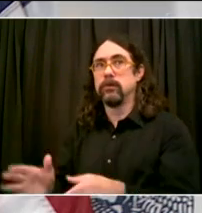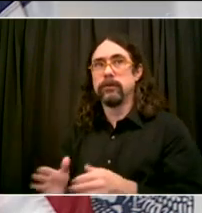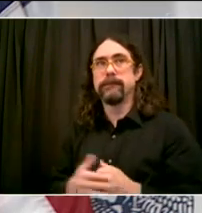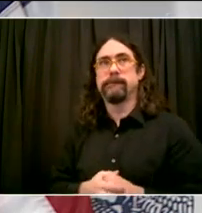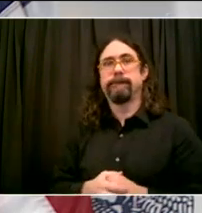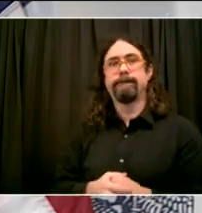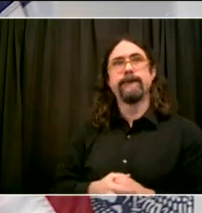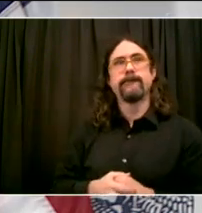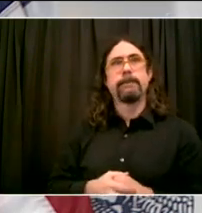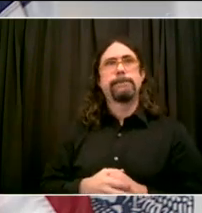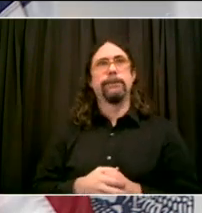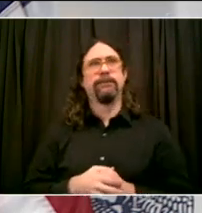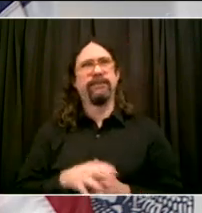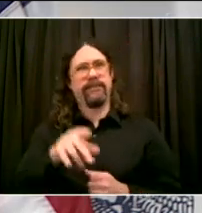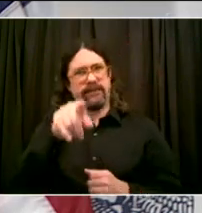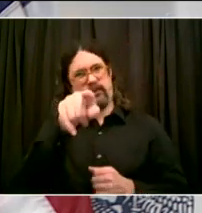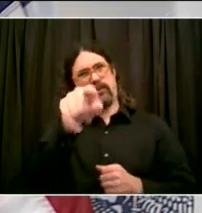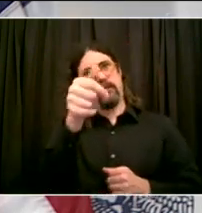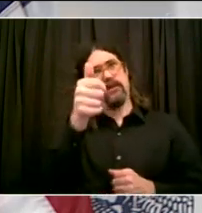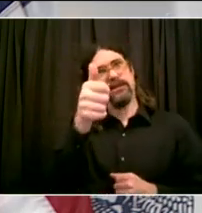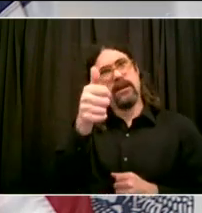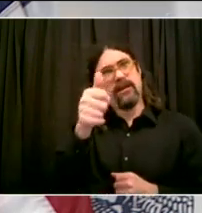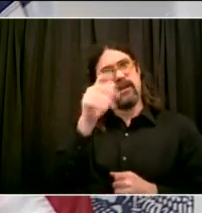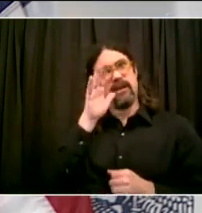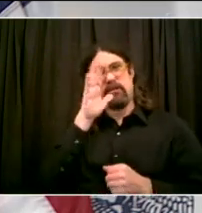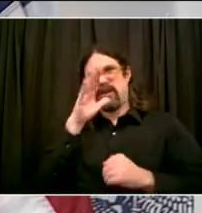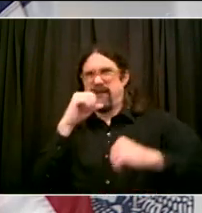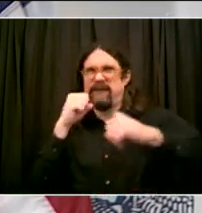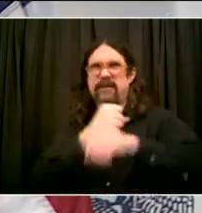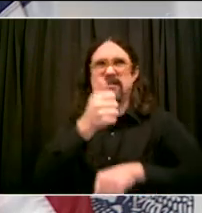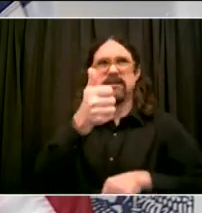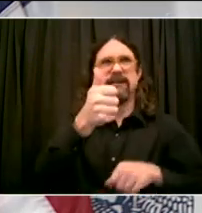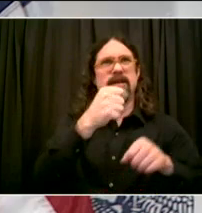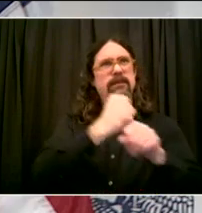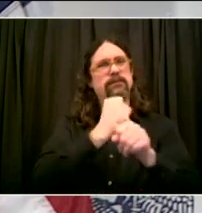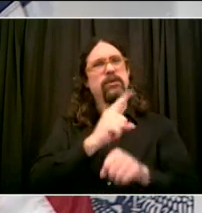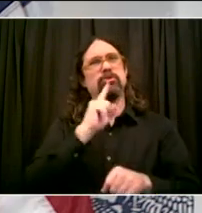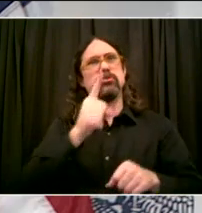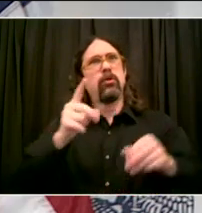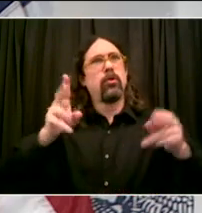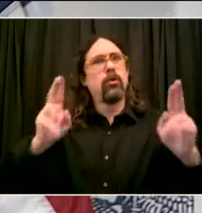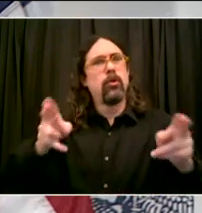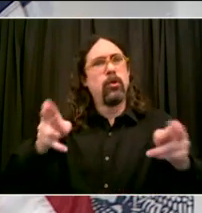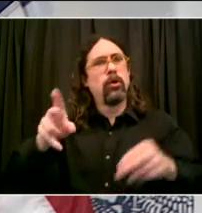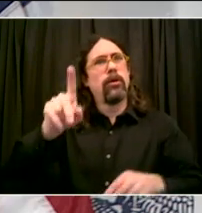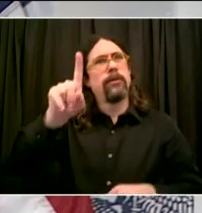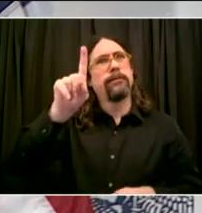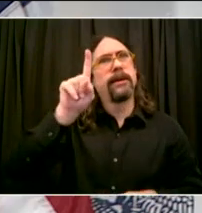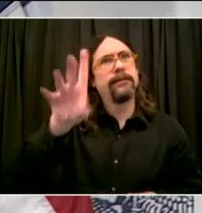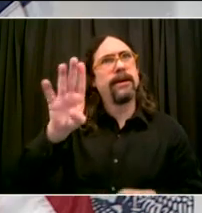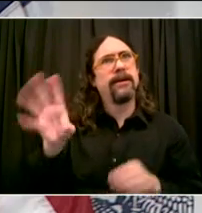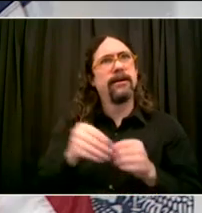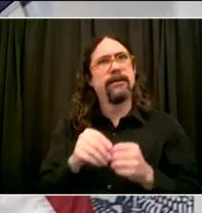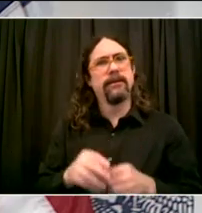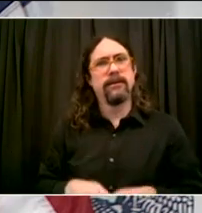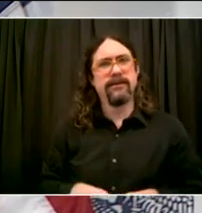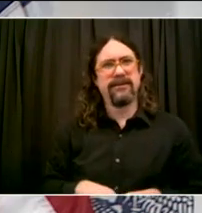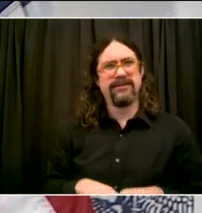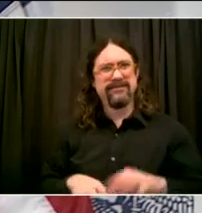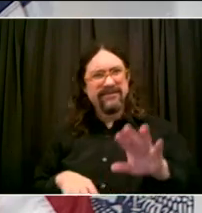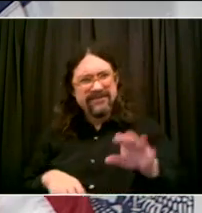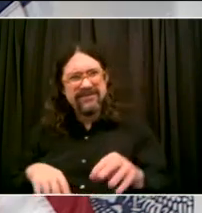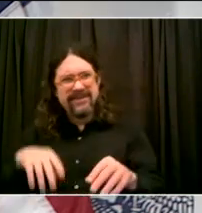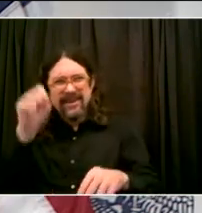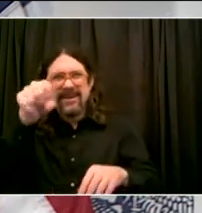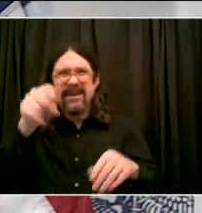did advocate for it, and I think when I say these things publicly, it's duly noted in Albany. So look, again, these are